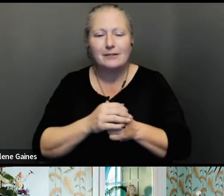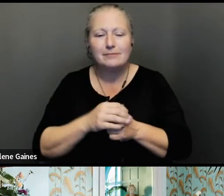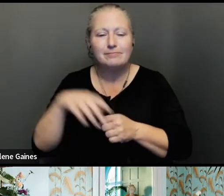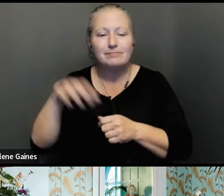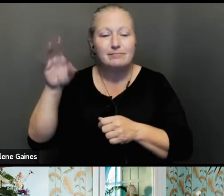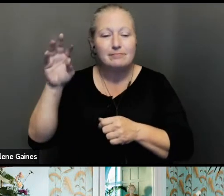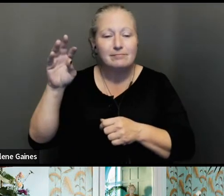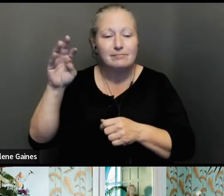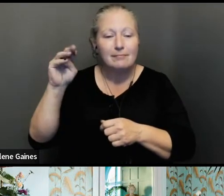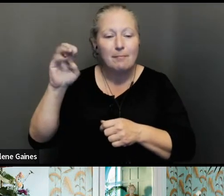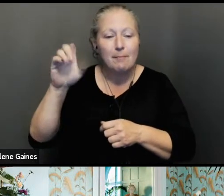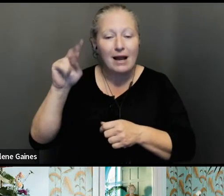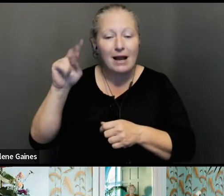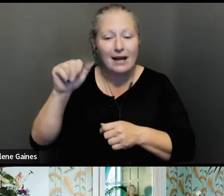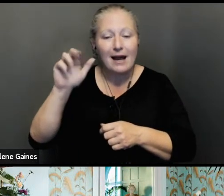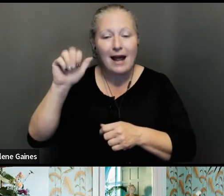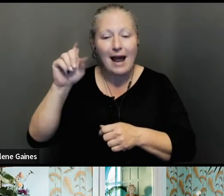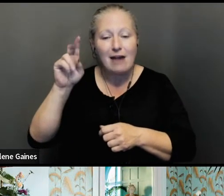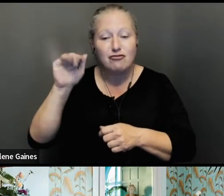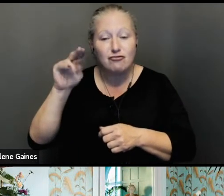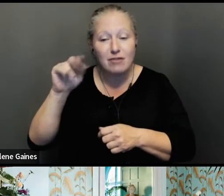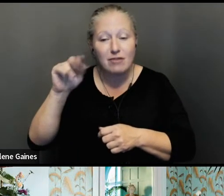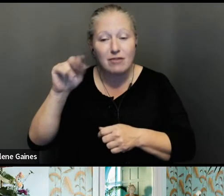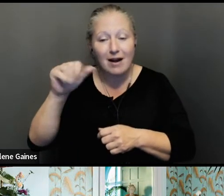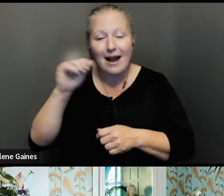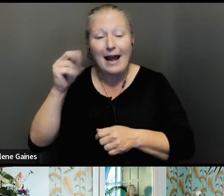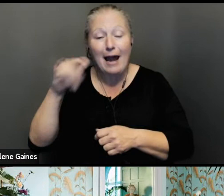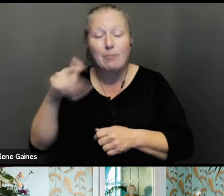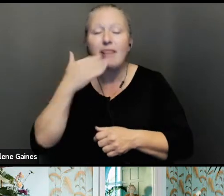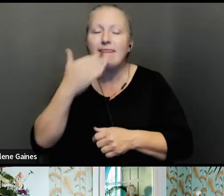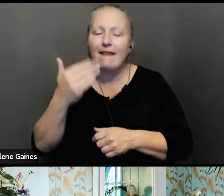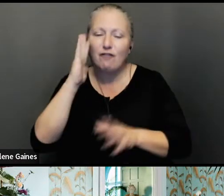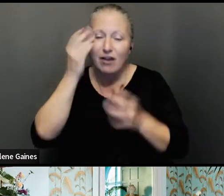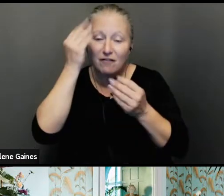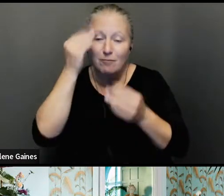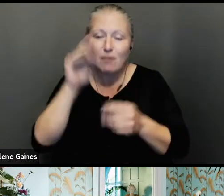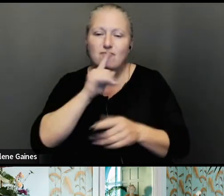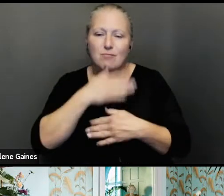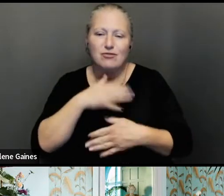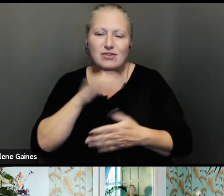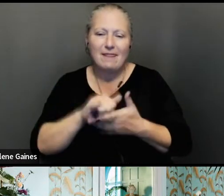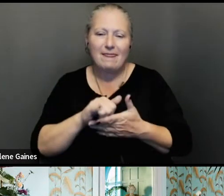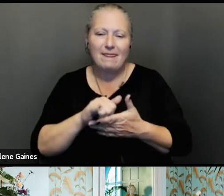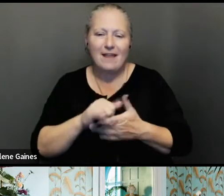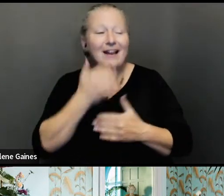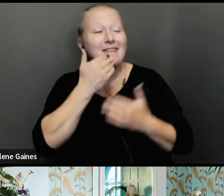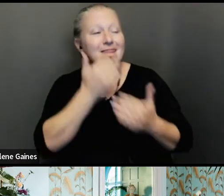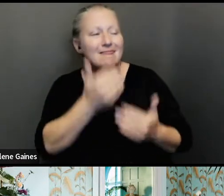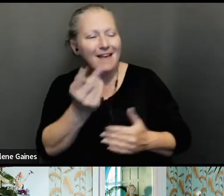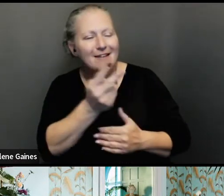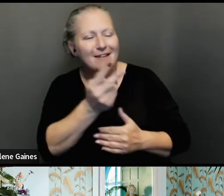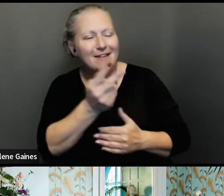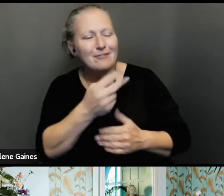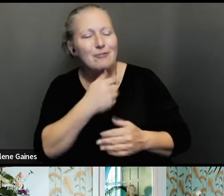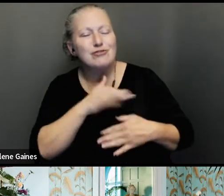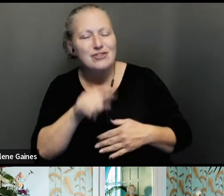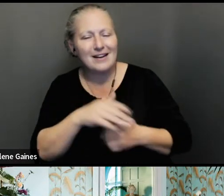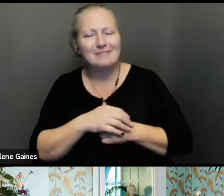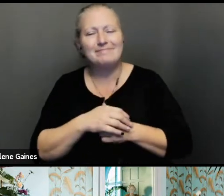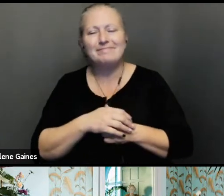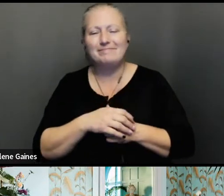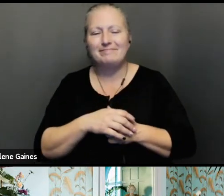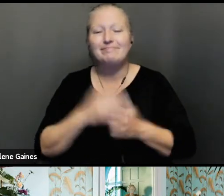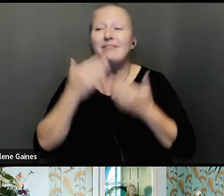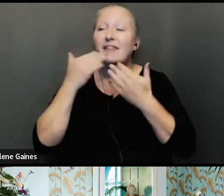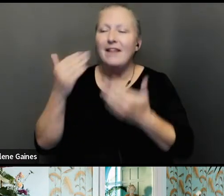and April, thank you so much for the Thank you. presentation. It was very Thank you. informative. We really appreciate it. Thank you, Adriana and Melina. I really appreciate it. All right. Thank